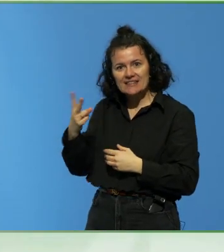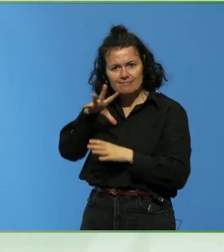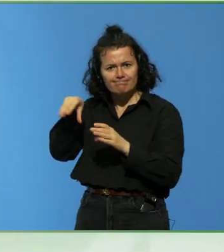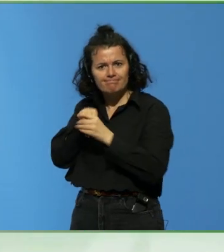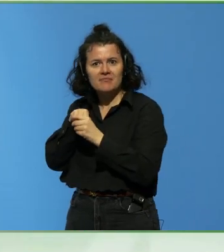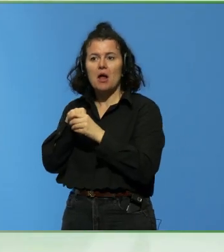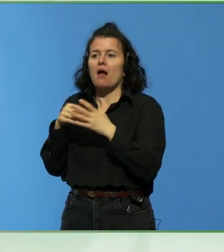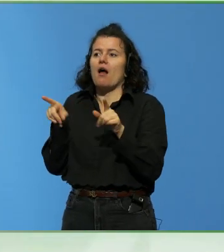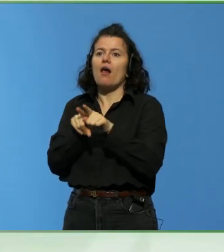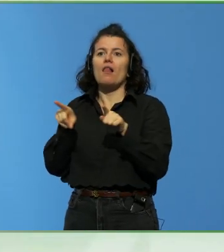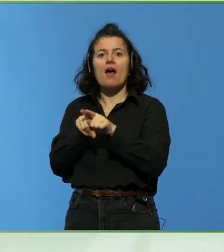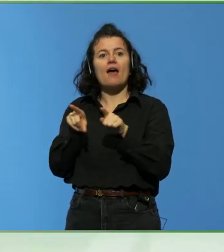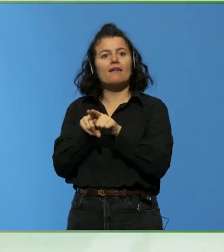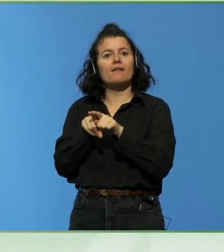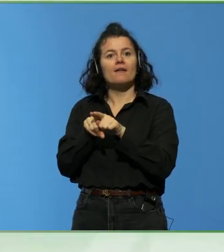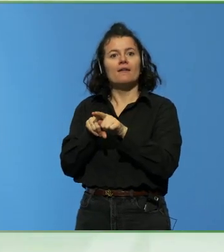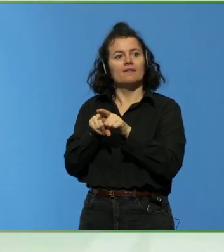of crises,